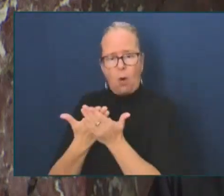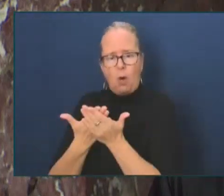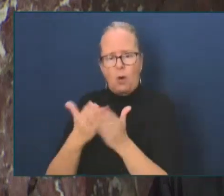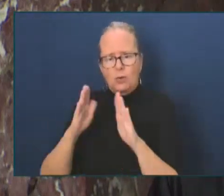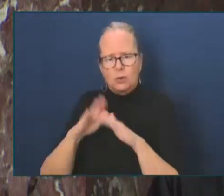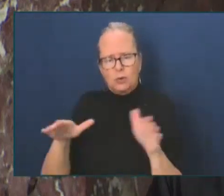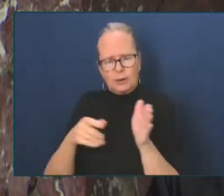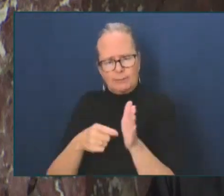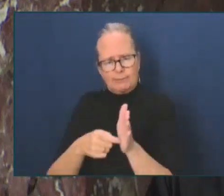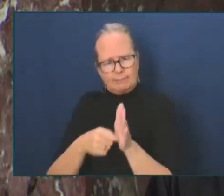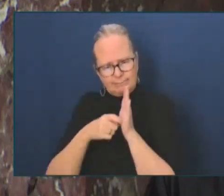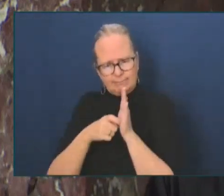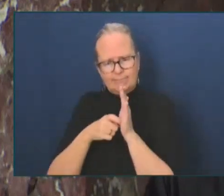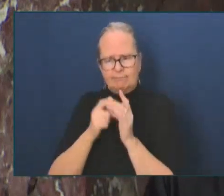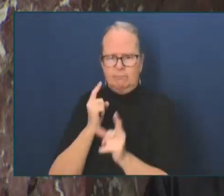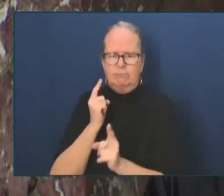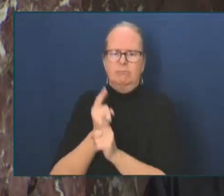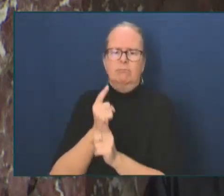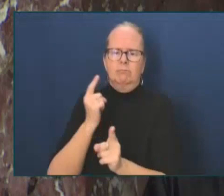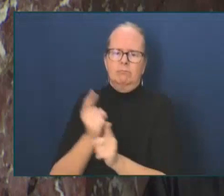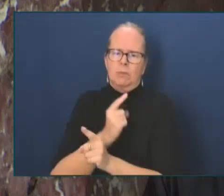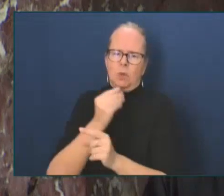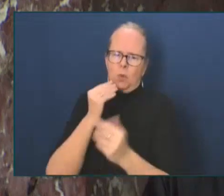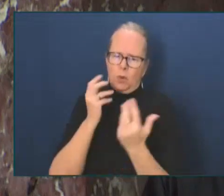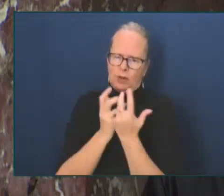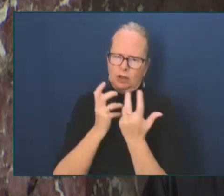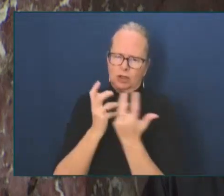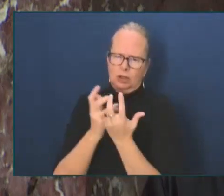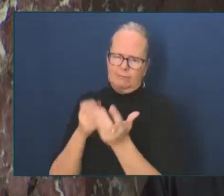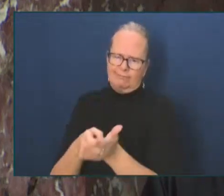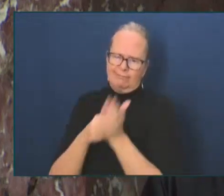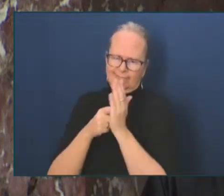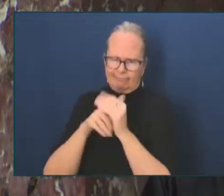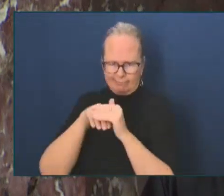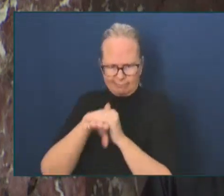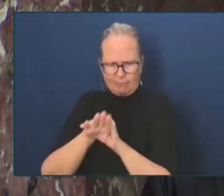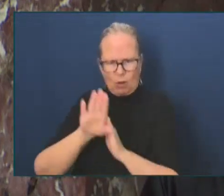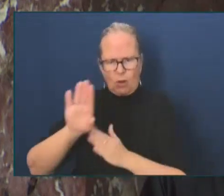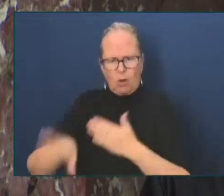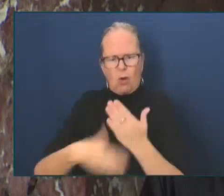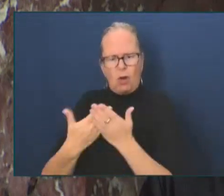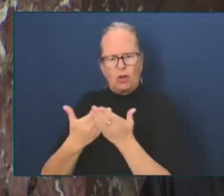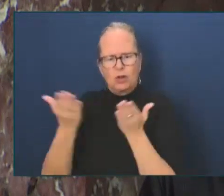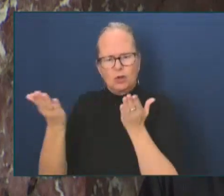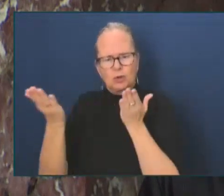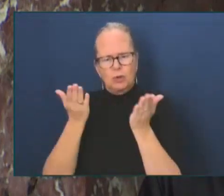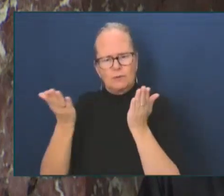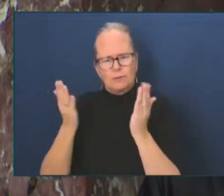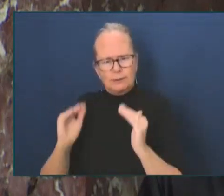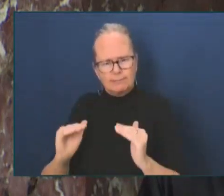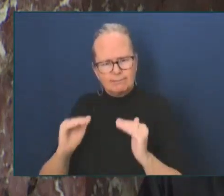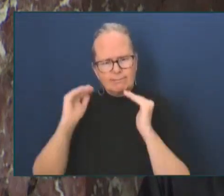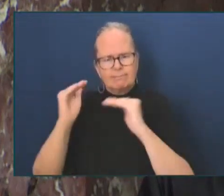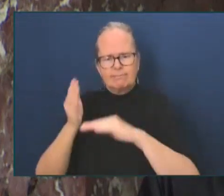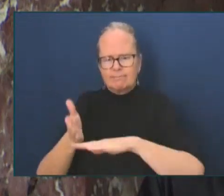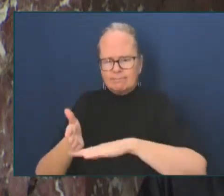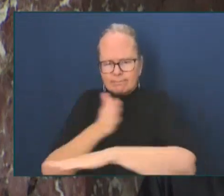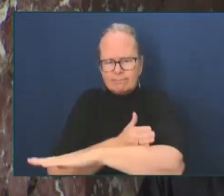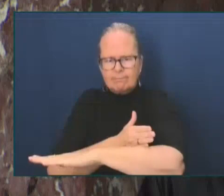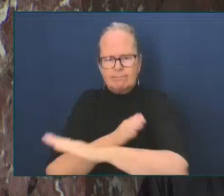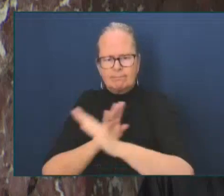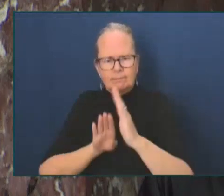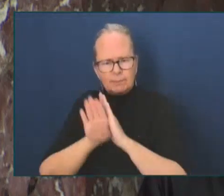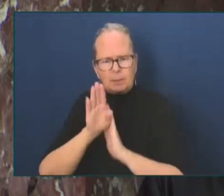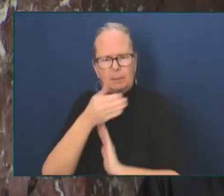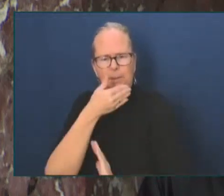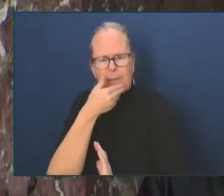develop and help them thrive, and they need access to them as early as possible. That's why we're moving towards a needs-based system for children